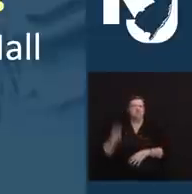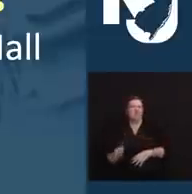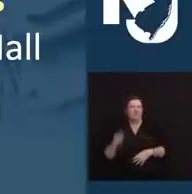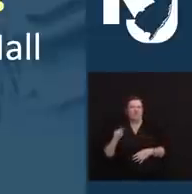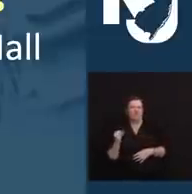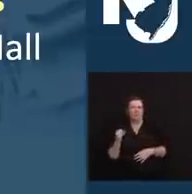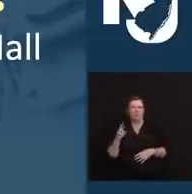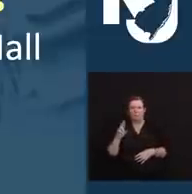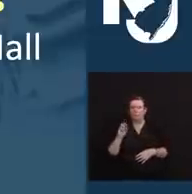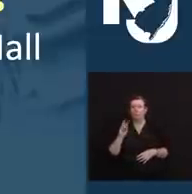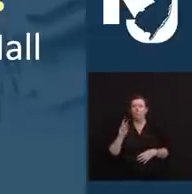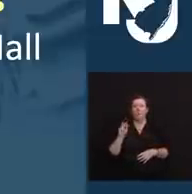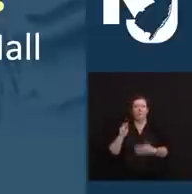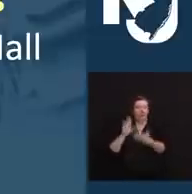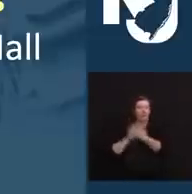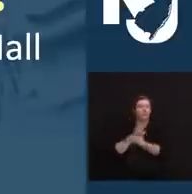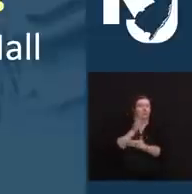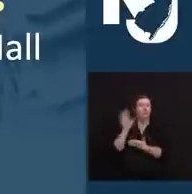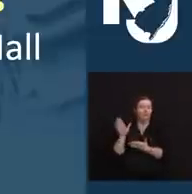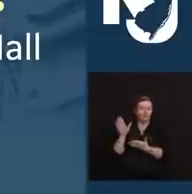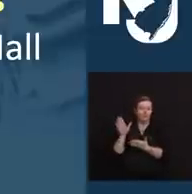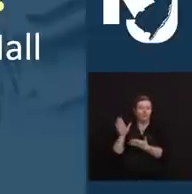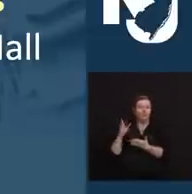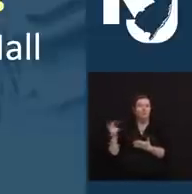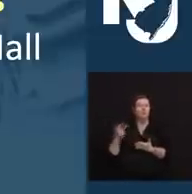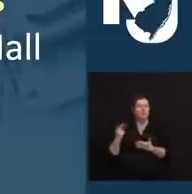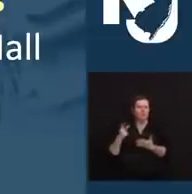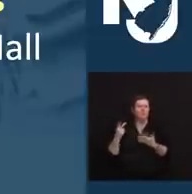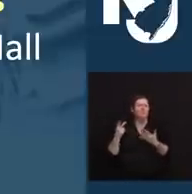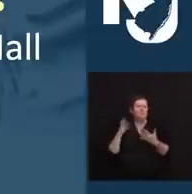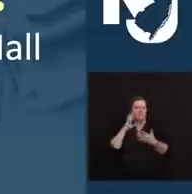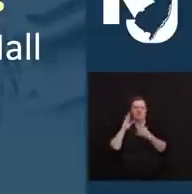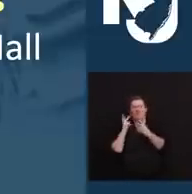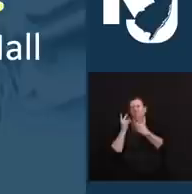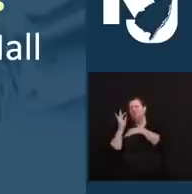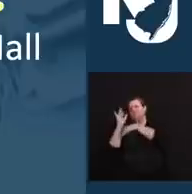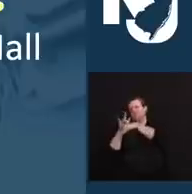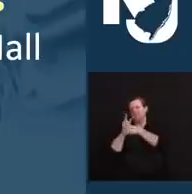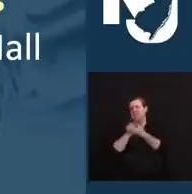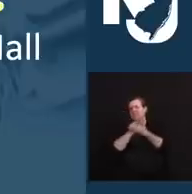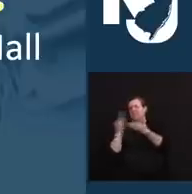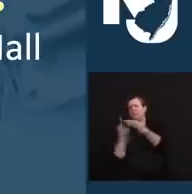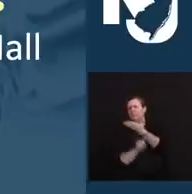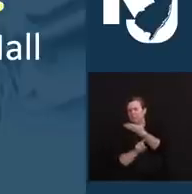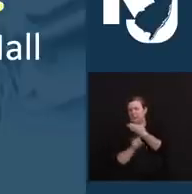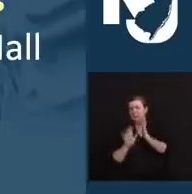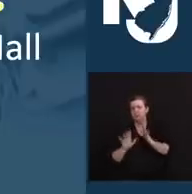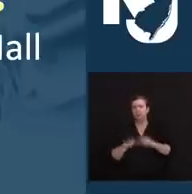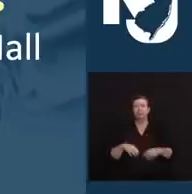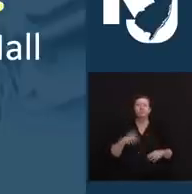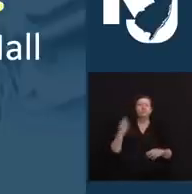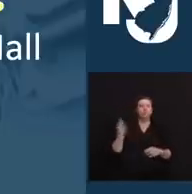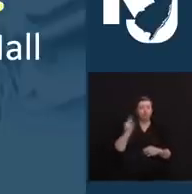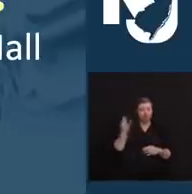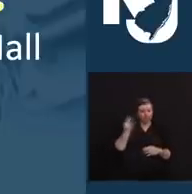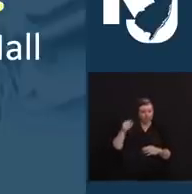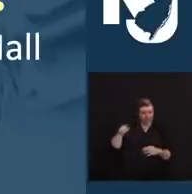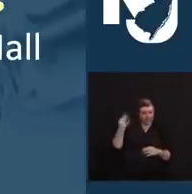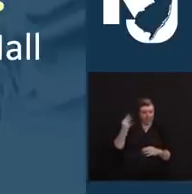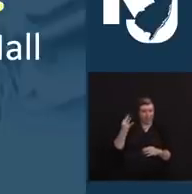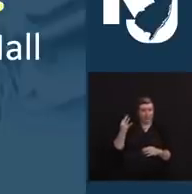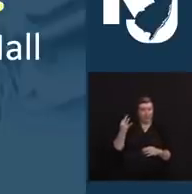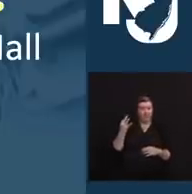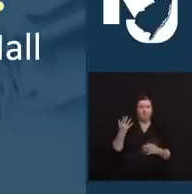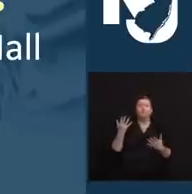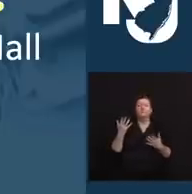visit there early next week. Also on Friday, we will head to West Orange to be with Essex County